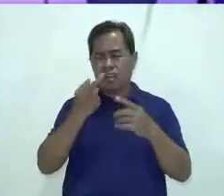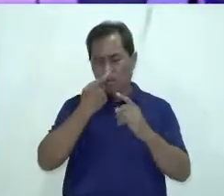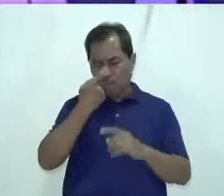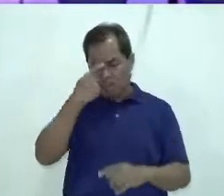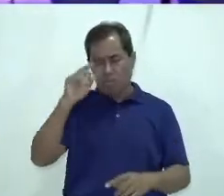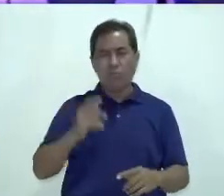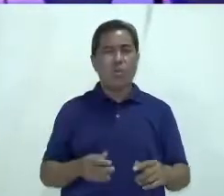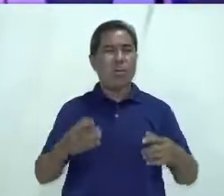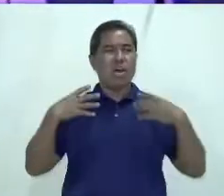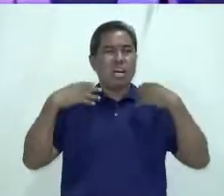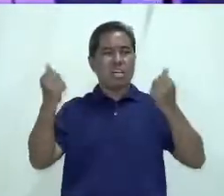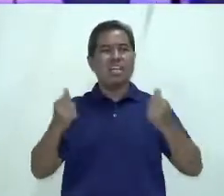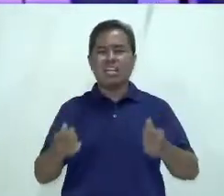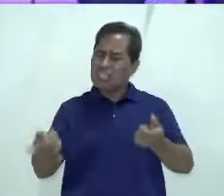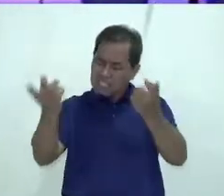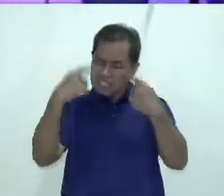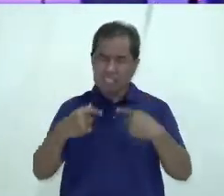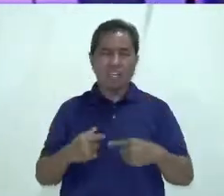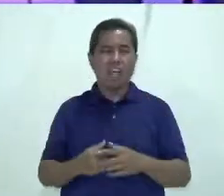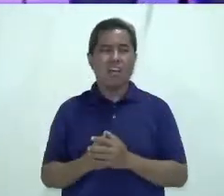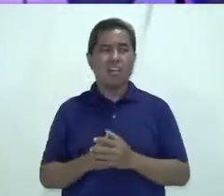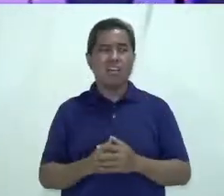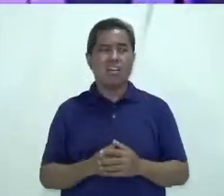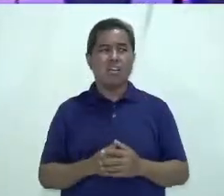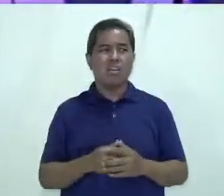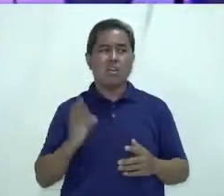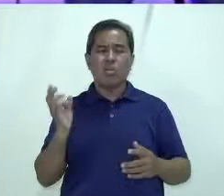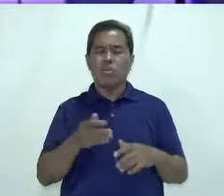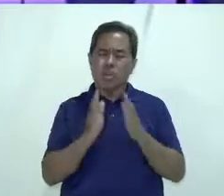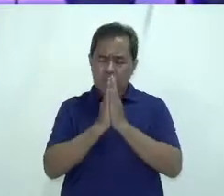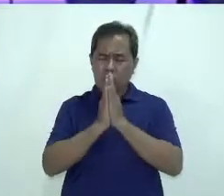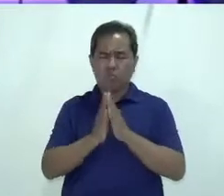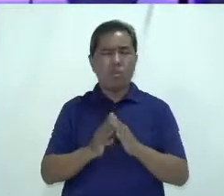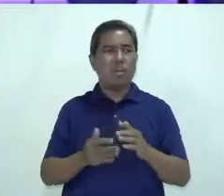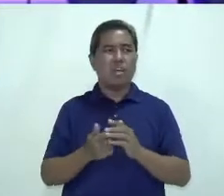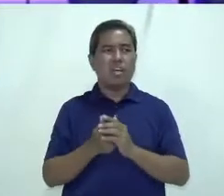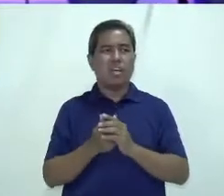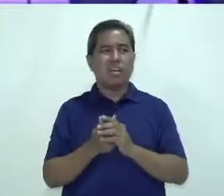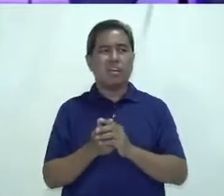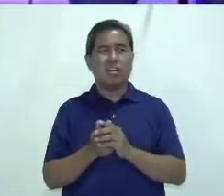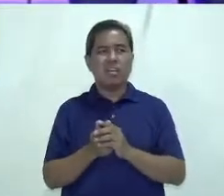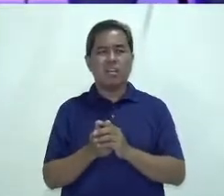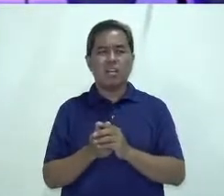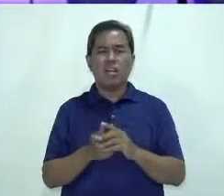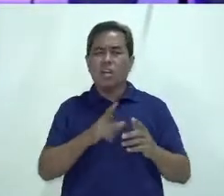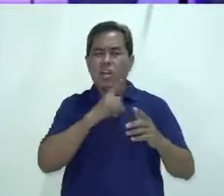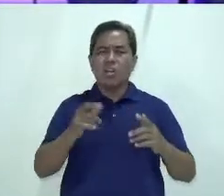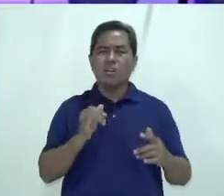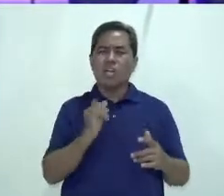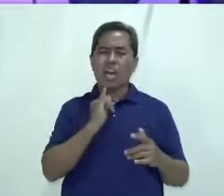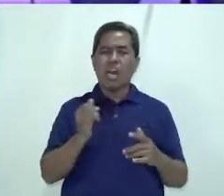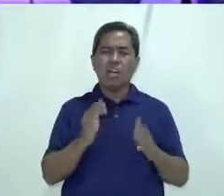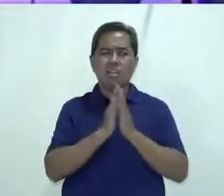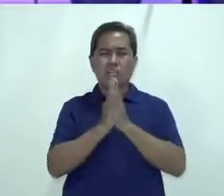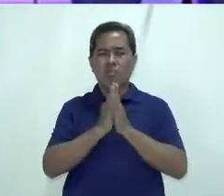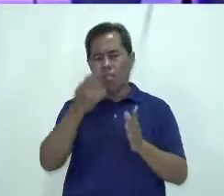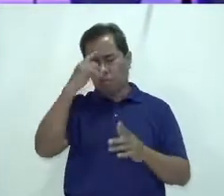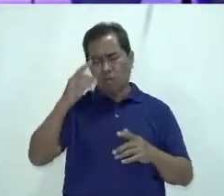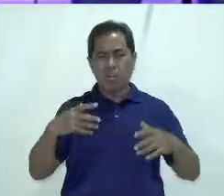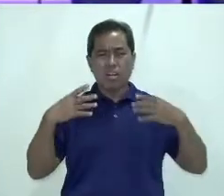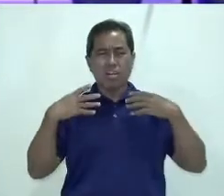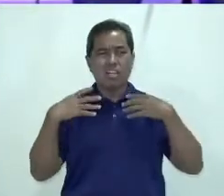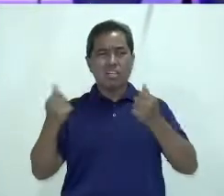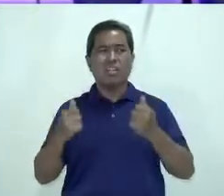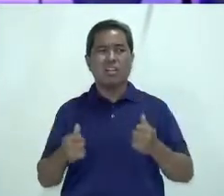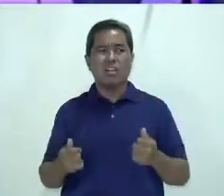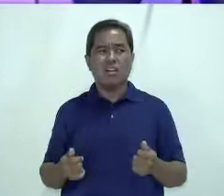man, for this woman, Lord God, for a long time been praying and pressing in. Lord, I pray that your healing will flow right